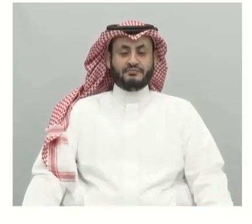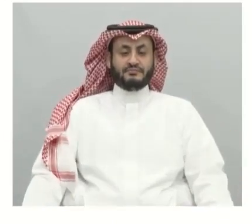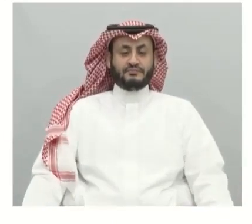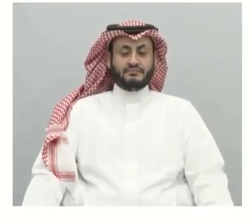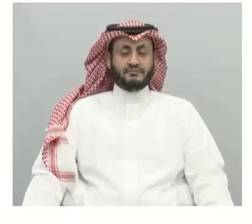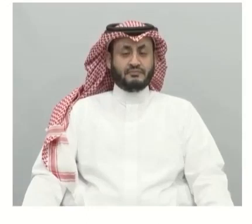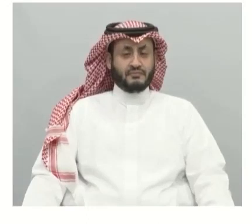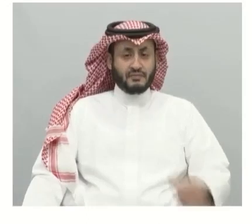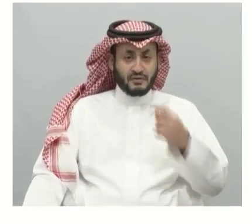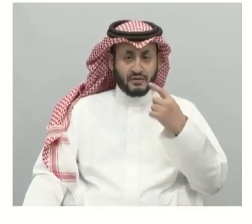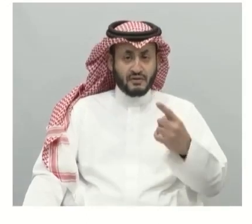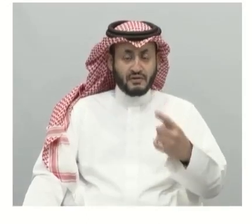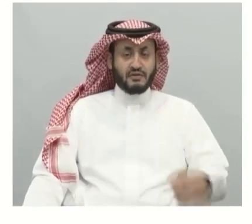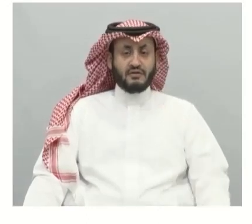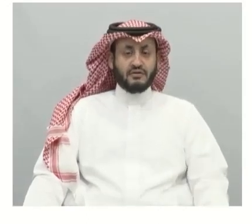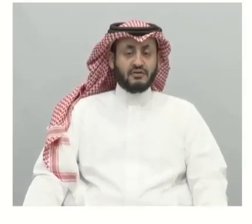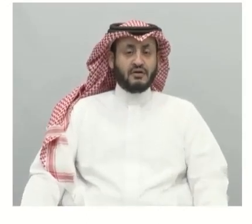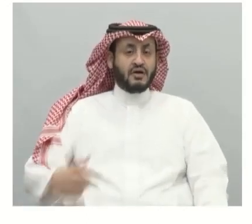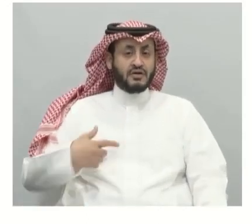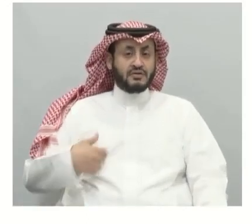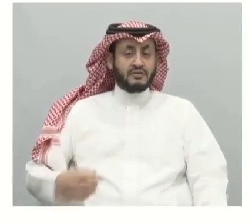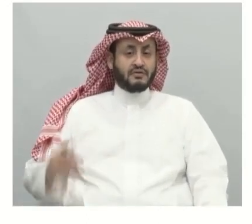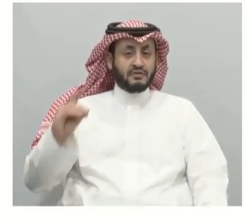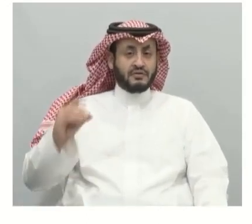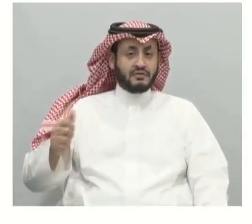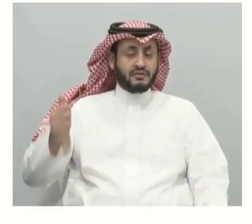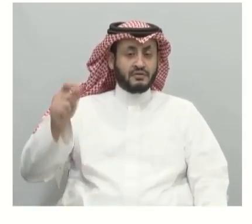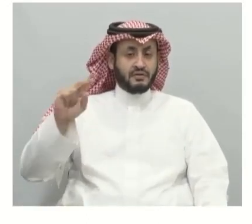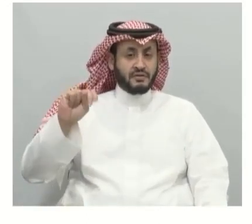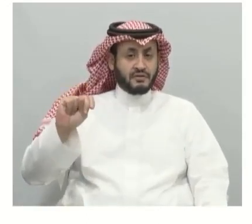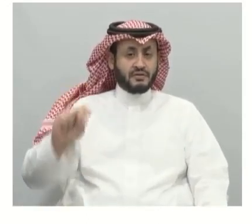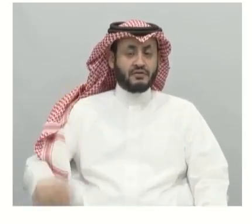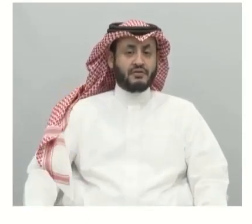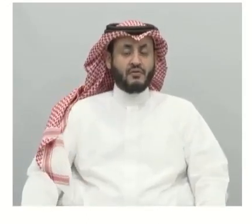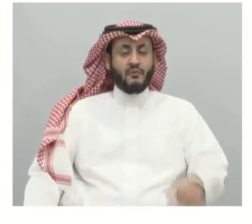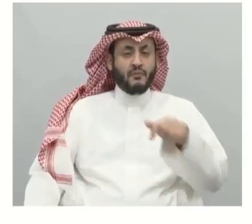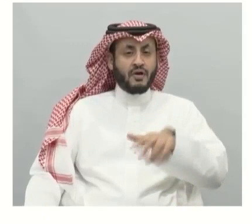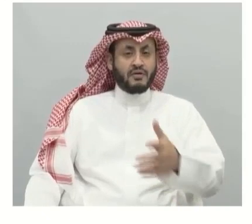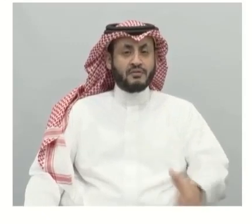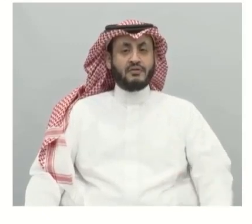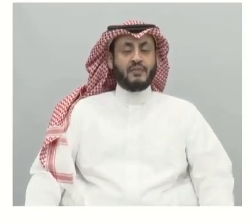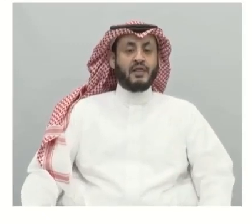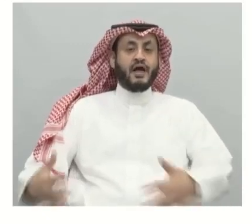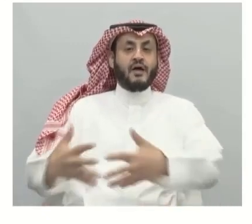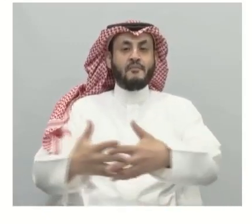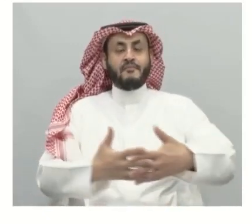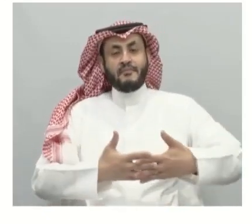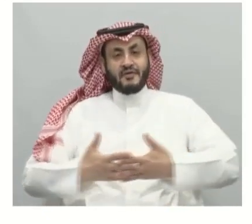So did you see that? This is Dan Ramirez, probably his name, in Times Square.